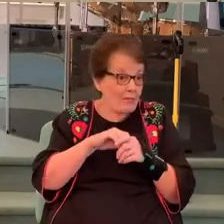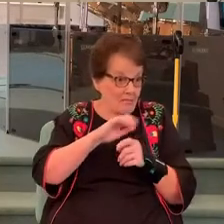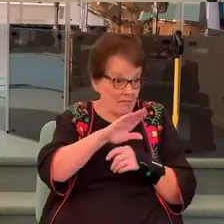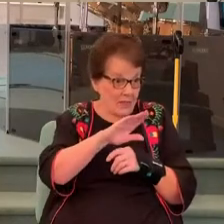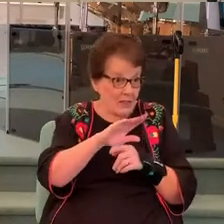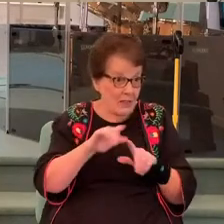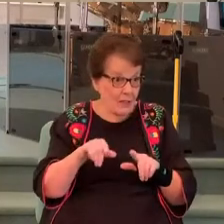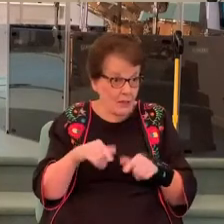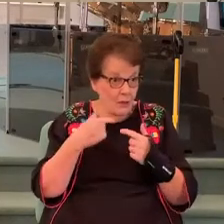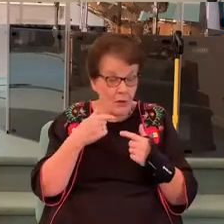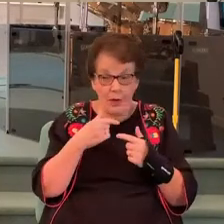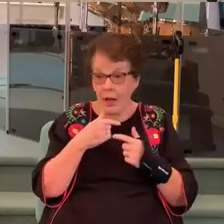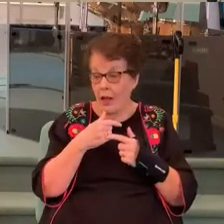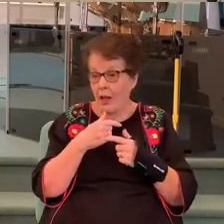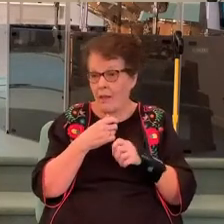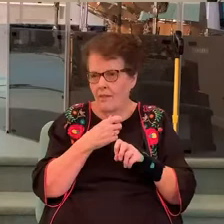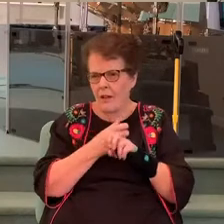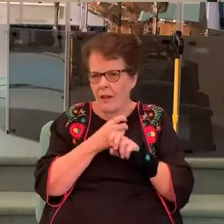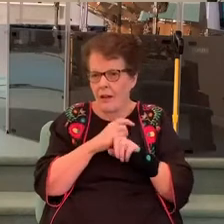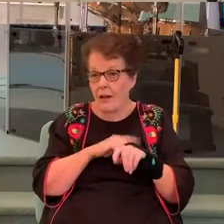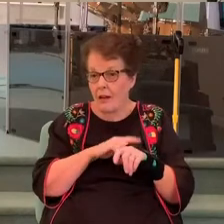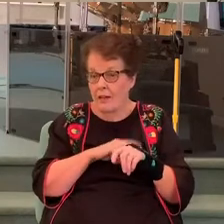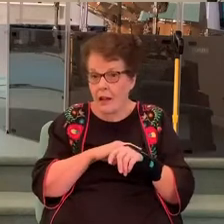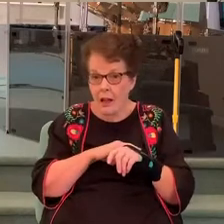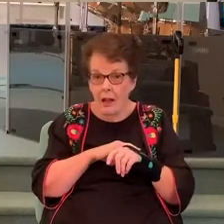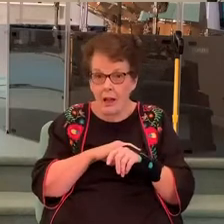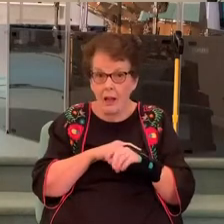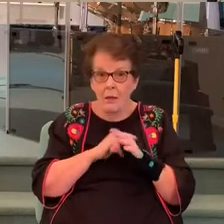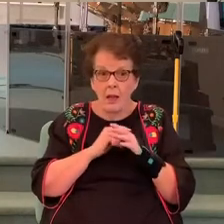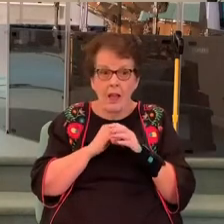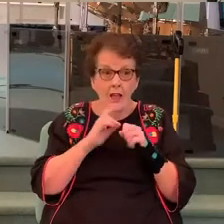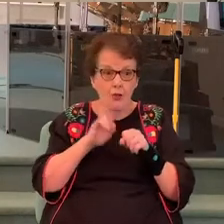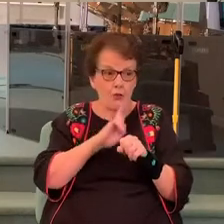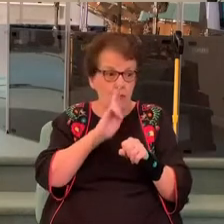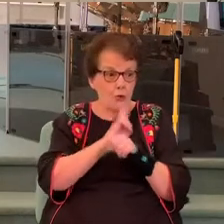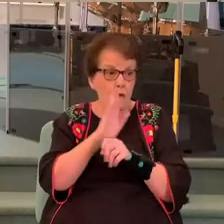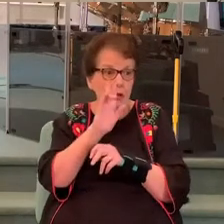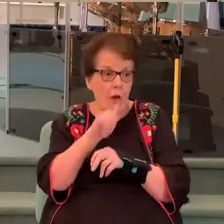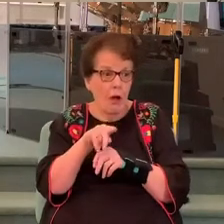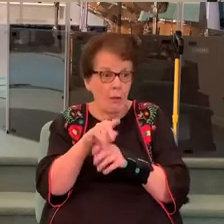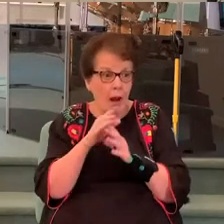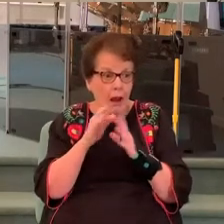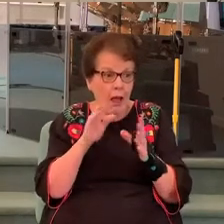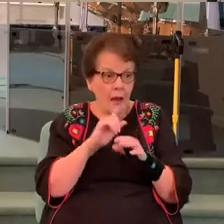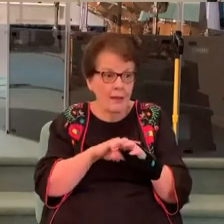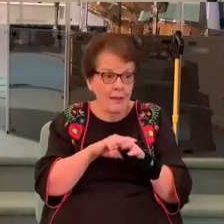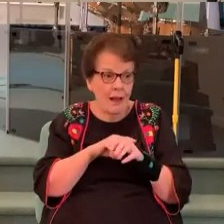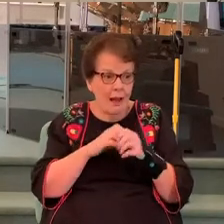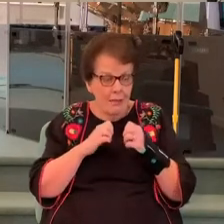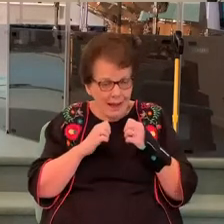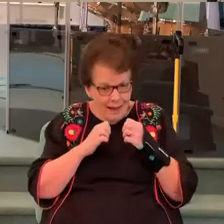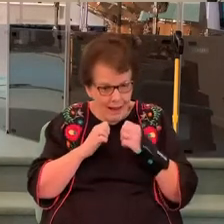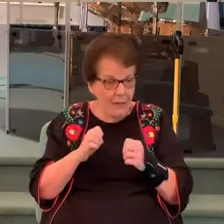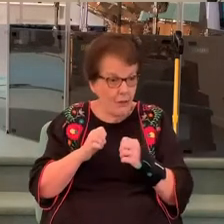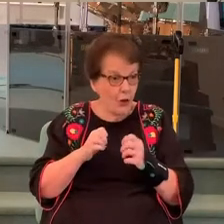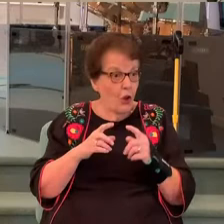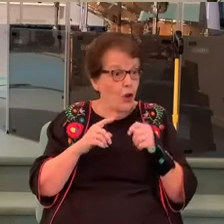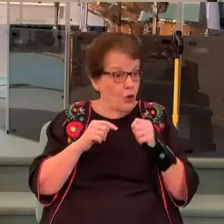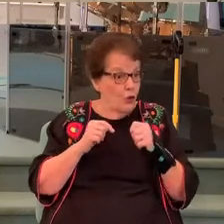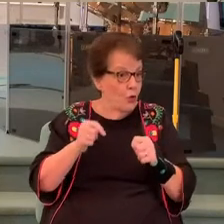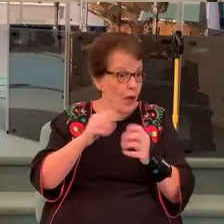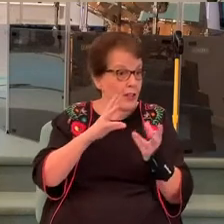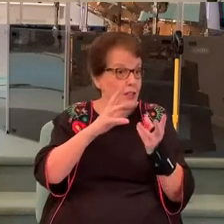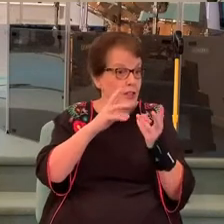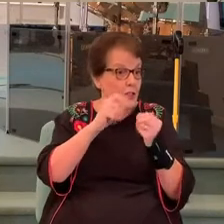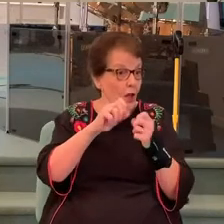difficult situation or season, and you've spent a lot of time and a lot of effort trying to solve the problem yourself instead of